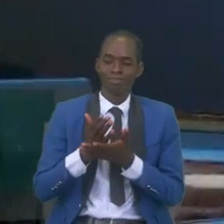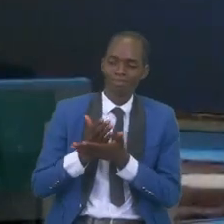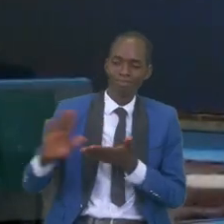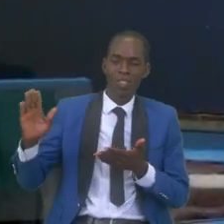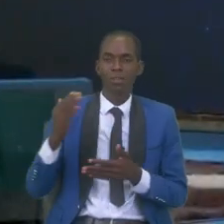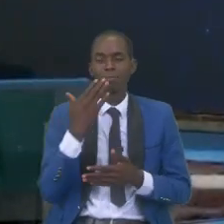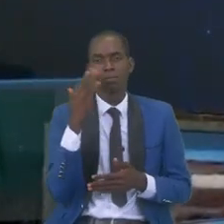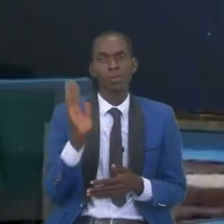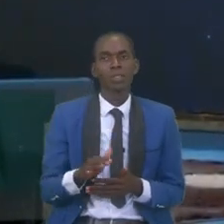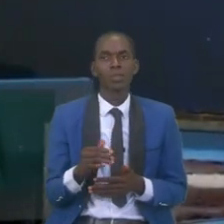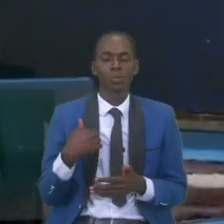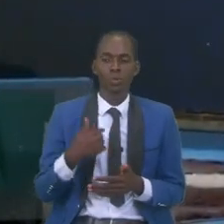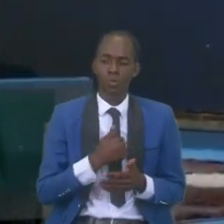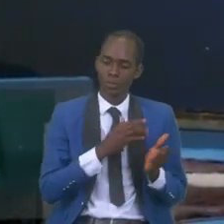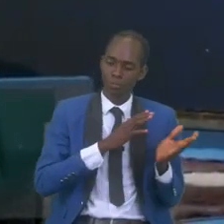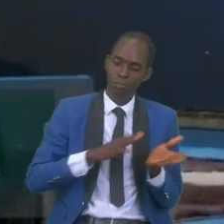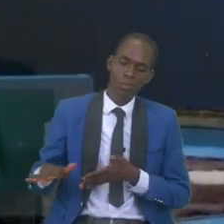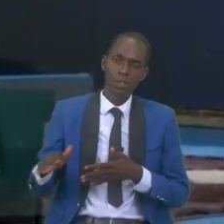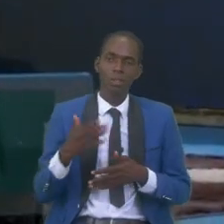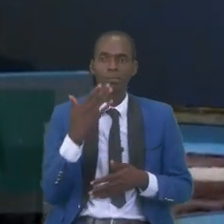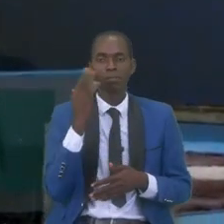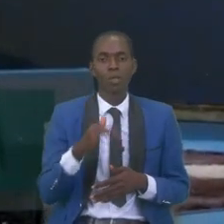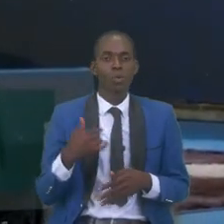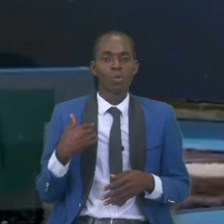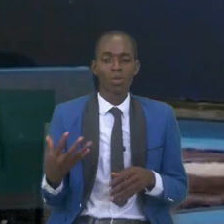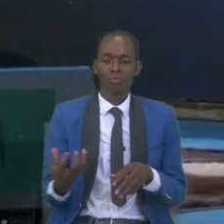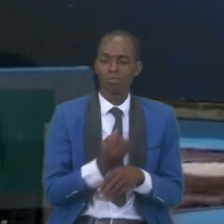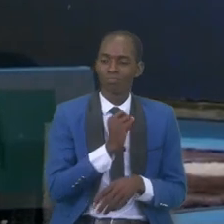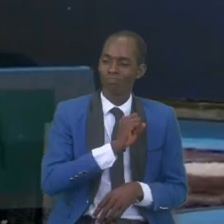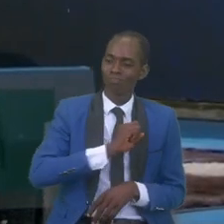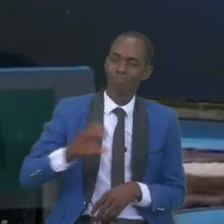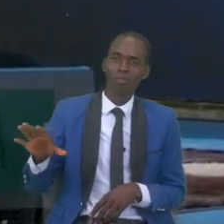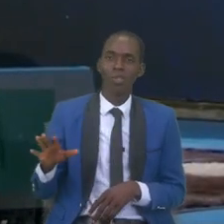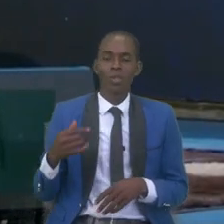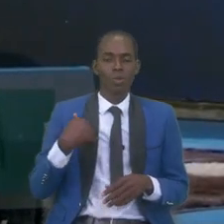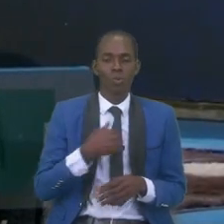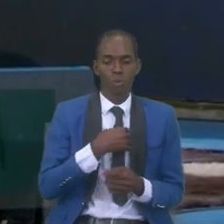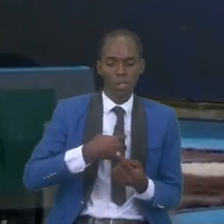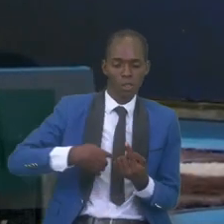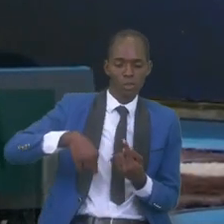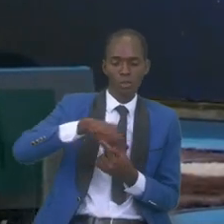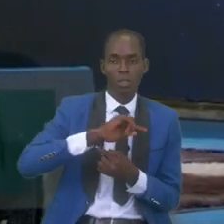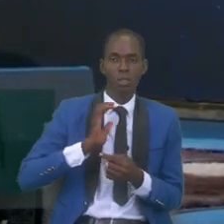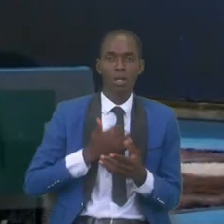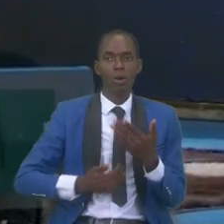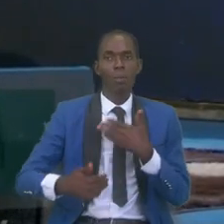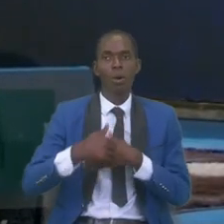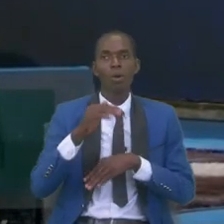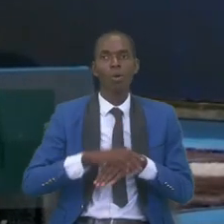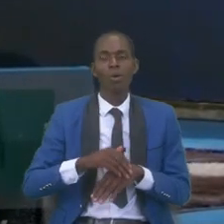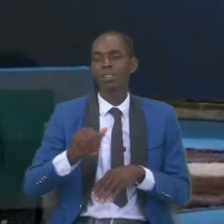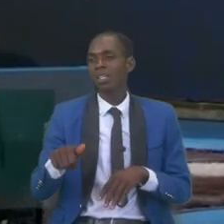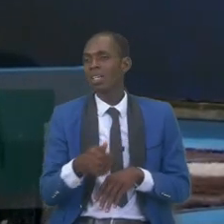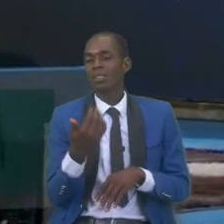We reject evil. We throw away that evil. We turn our back on evil of any shape,